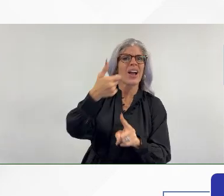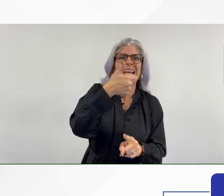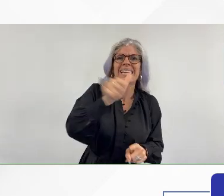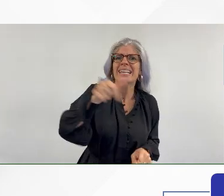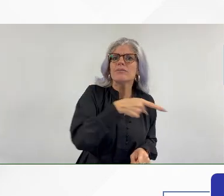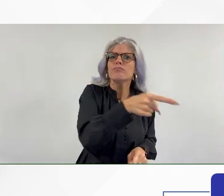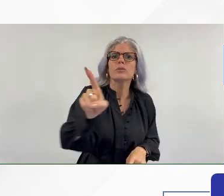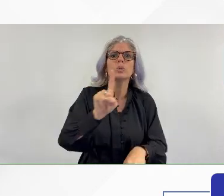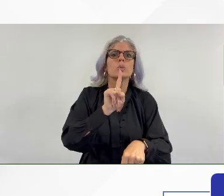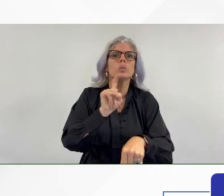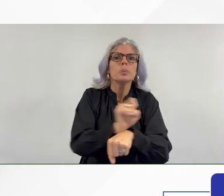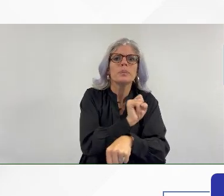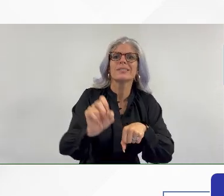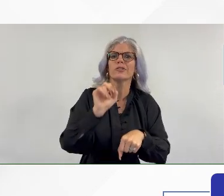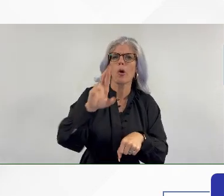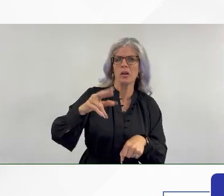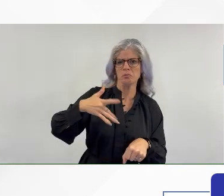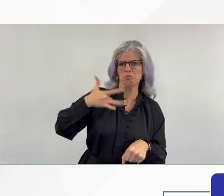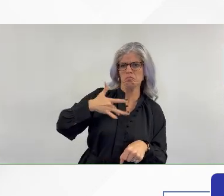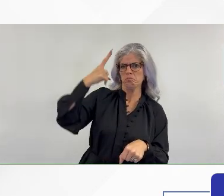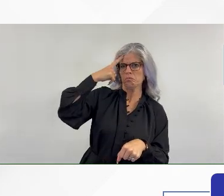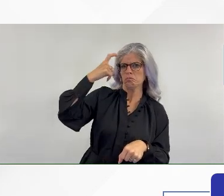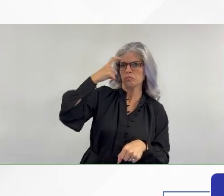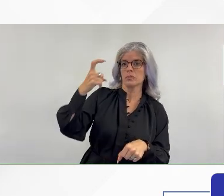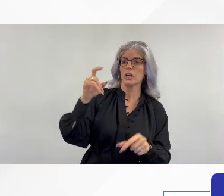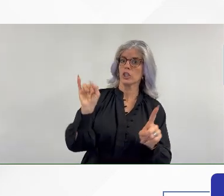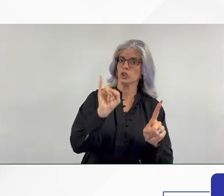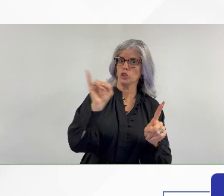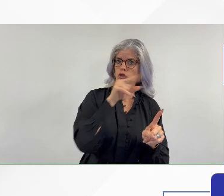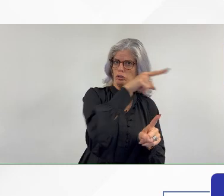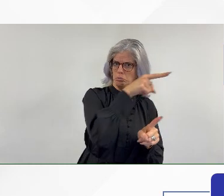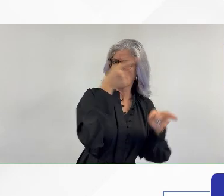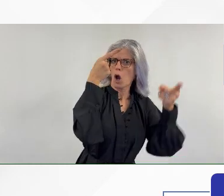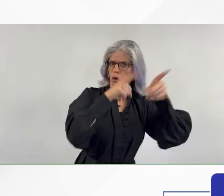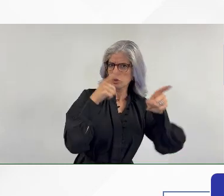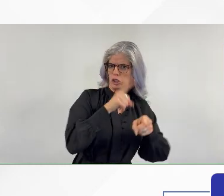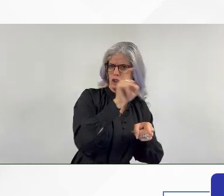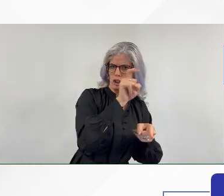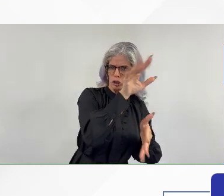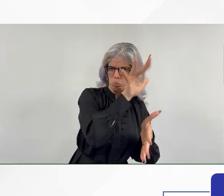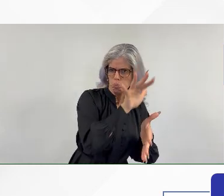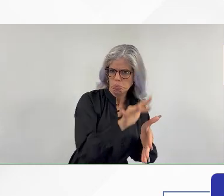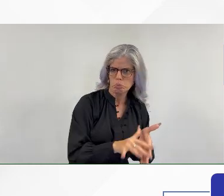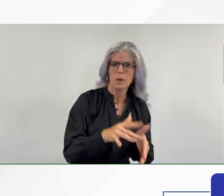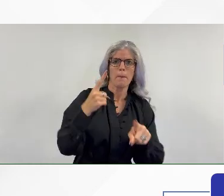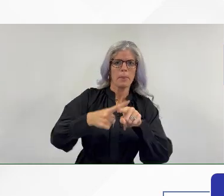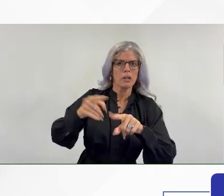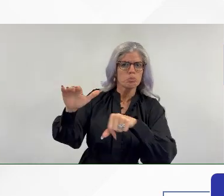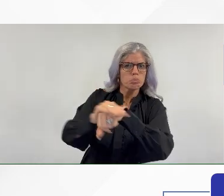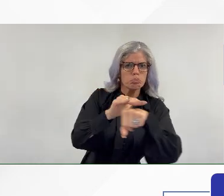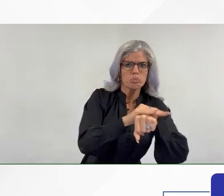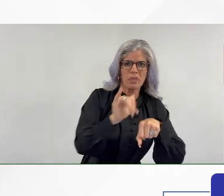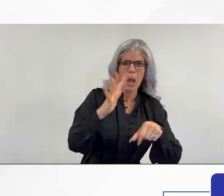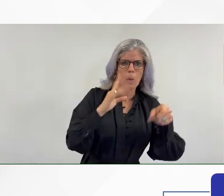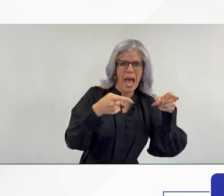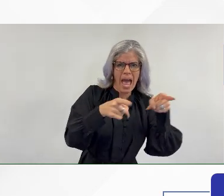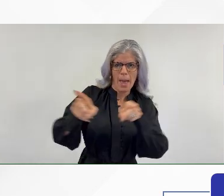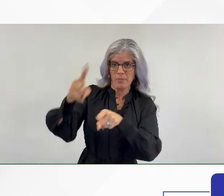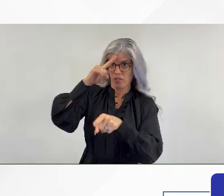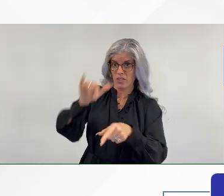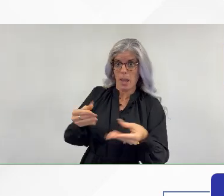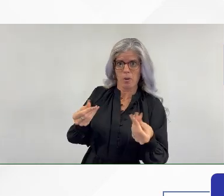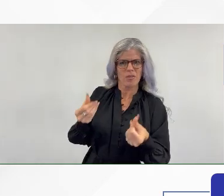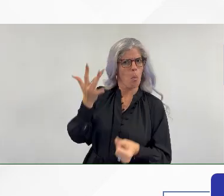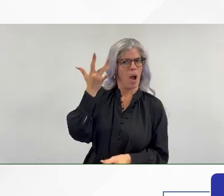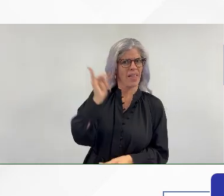because FEMA PA funding will be reduced by these insurance proceeds to avoid a duplication of benefits.